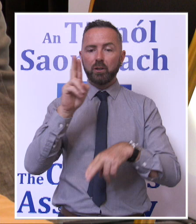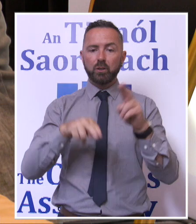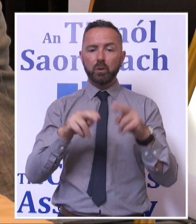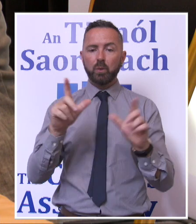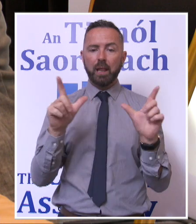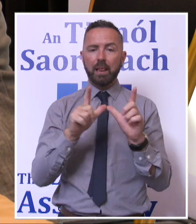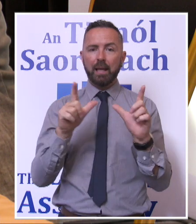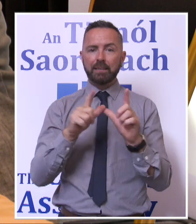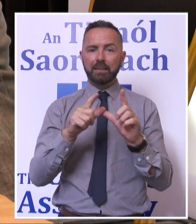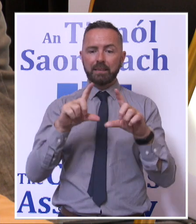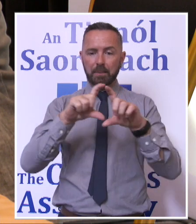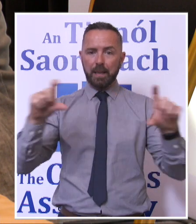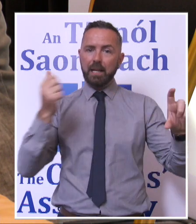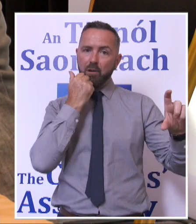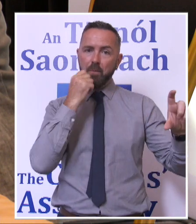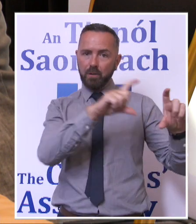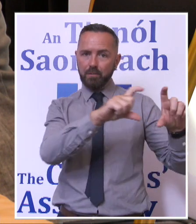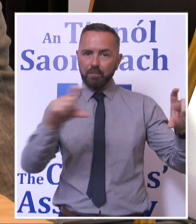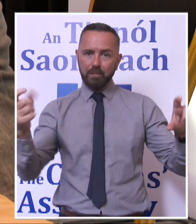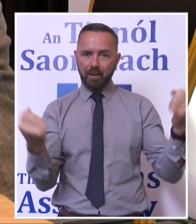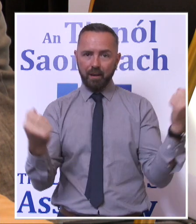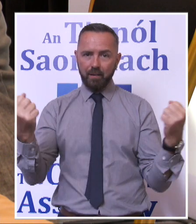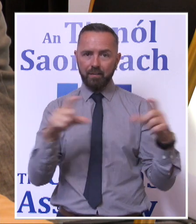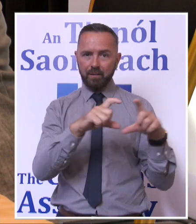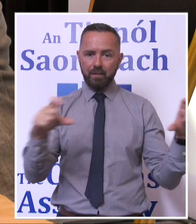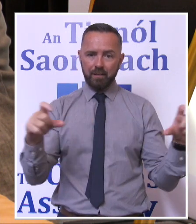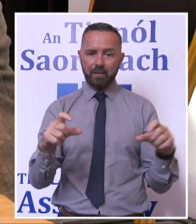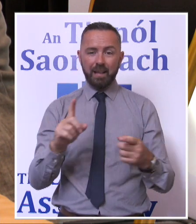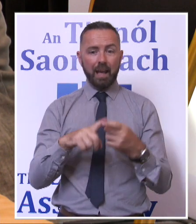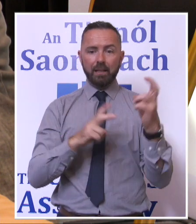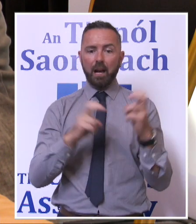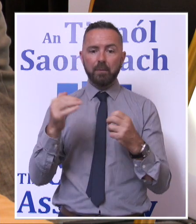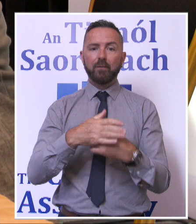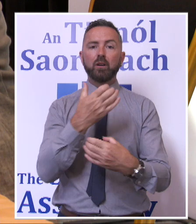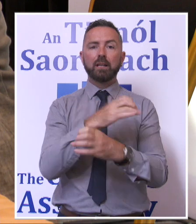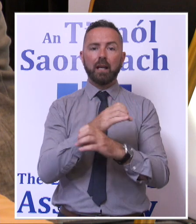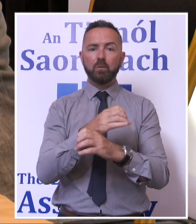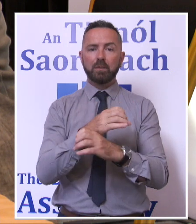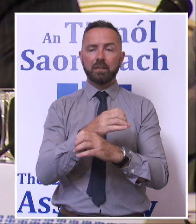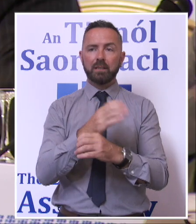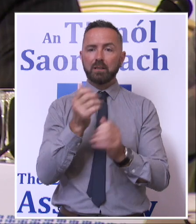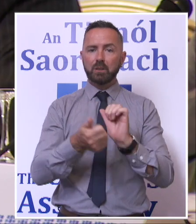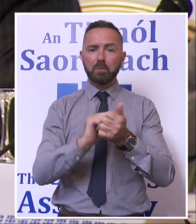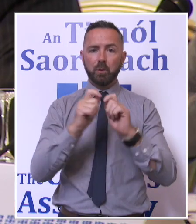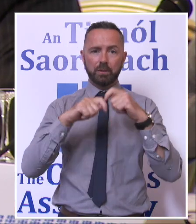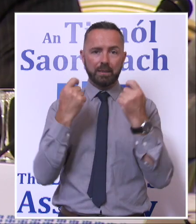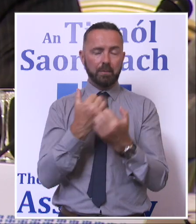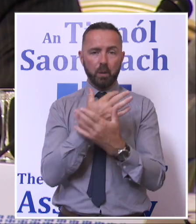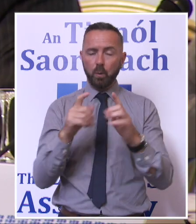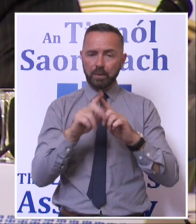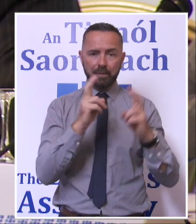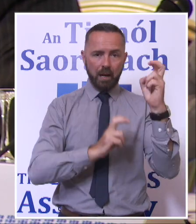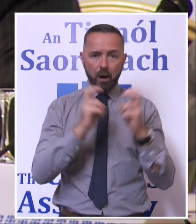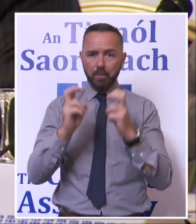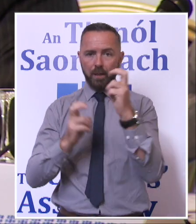That was never realised. And, there was argument for county sports teams. So, a county soccer team and things like that.